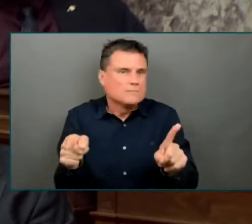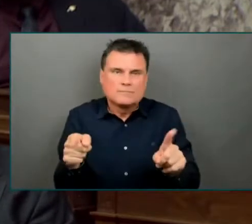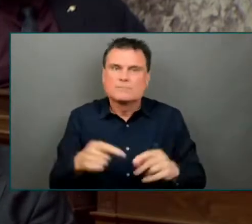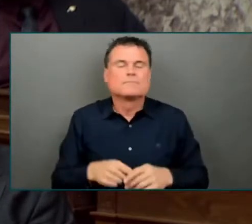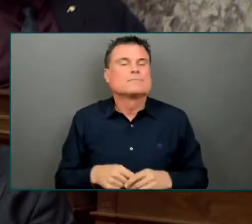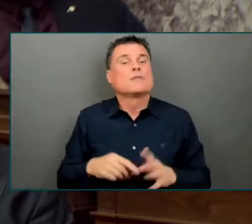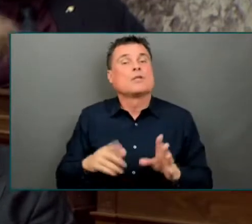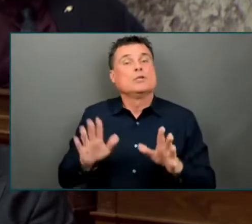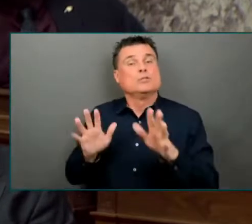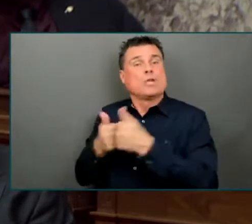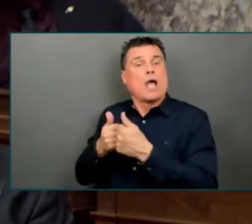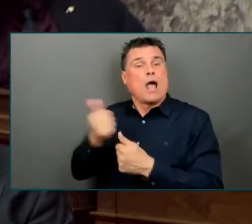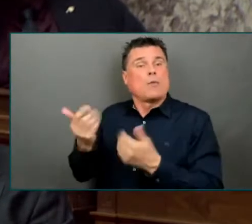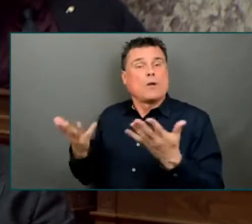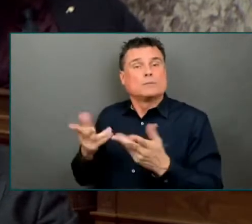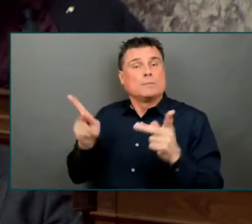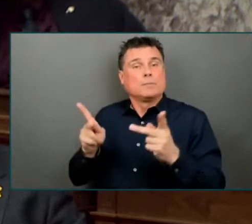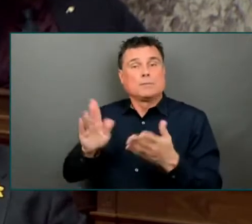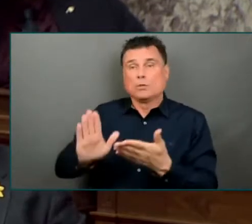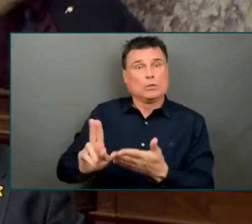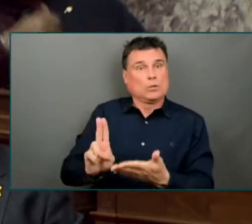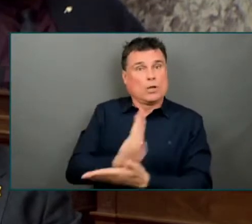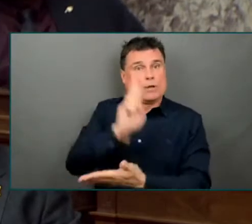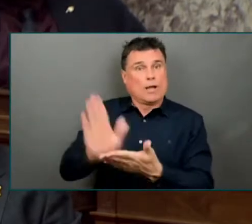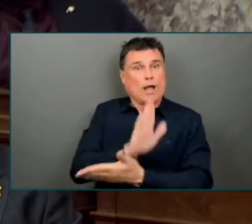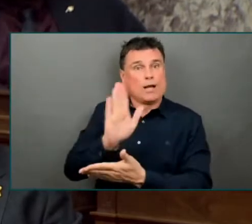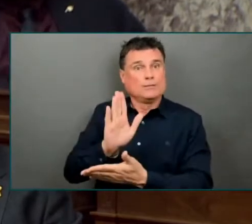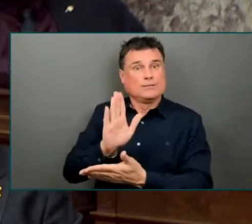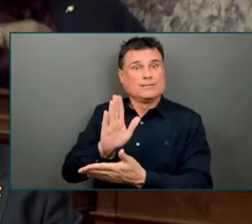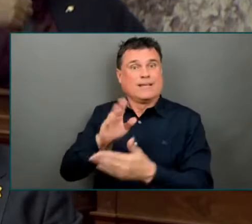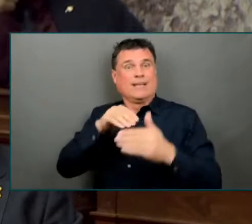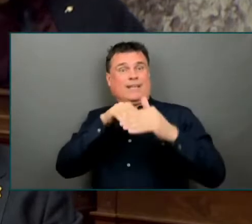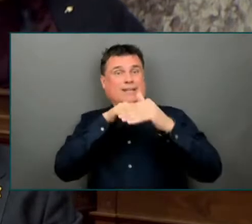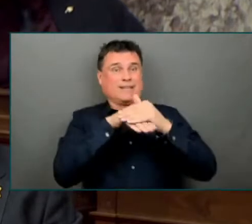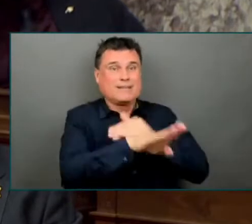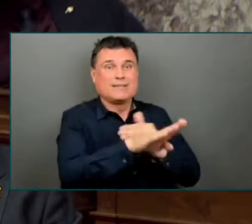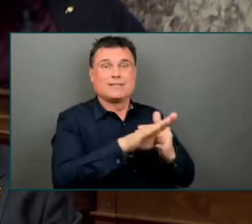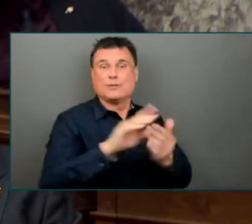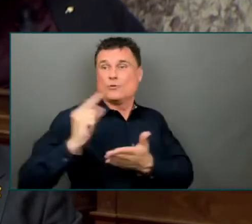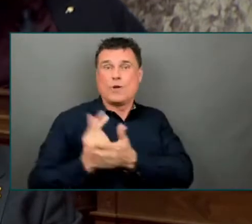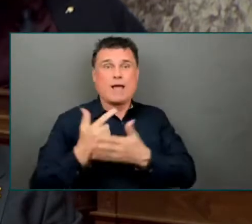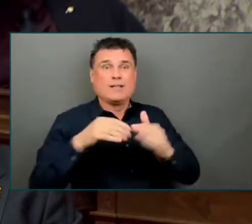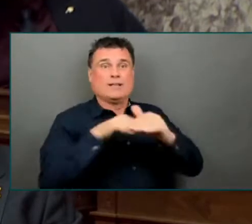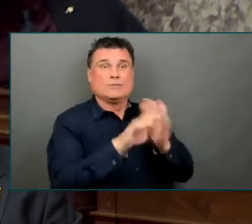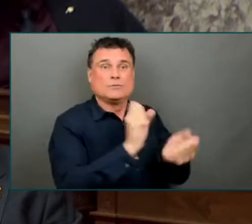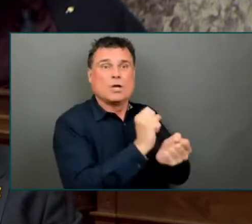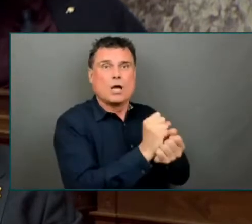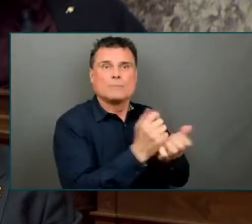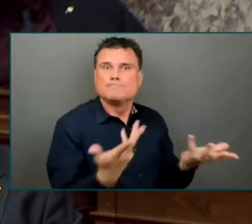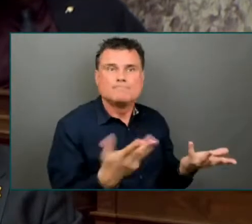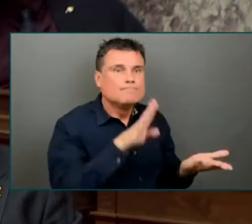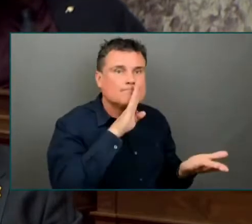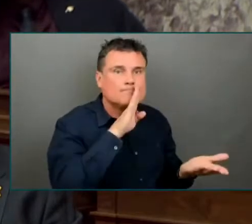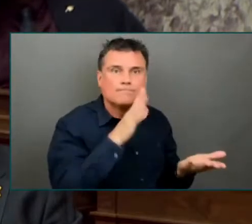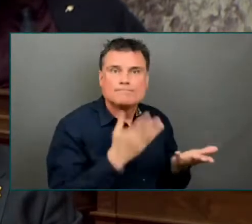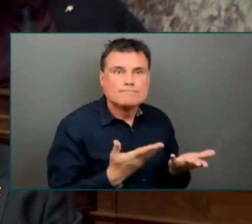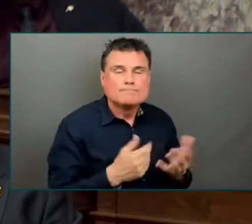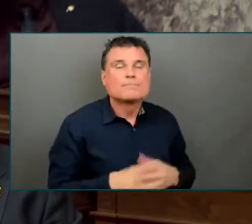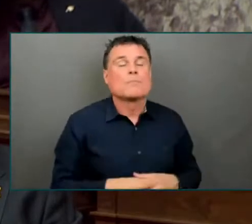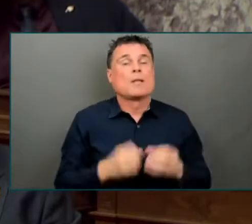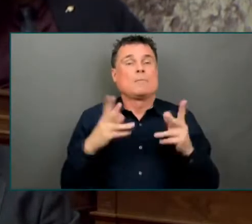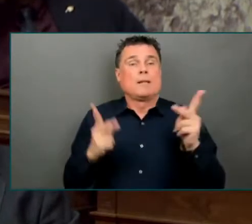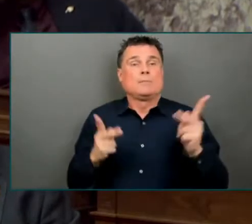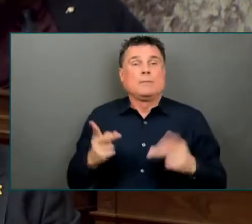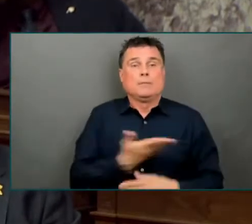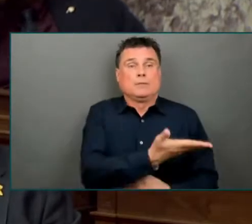people, predominantly women, who stepped up to provide care for their children and aging parents, even when too often this